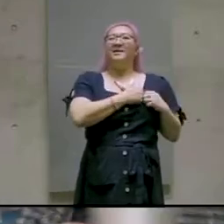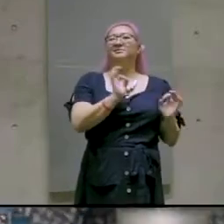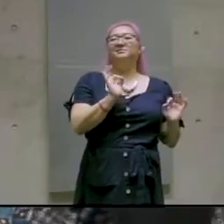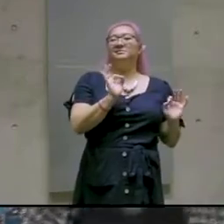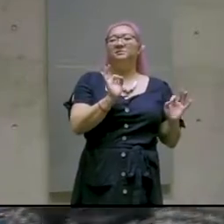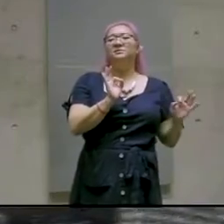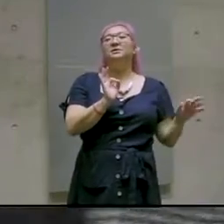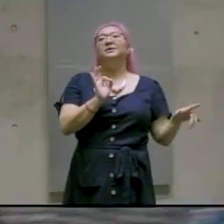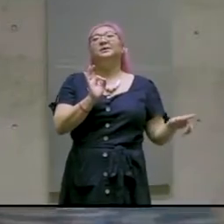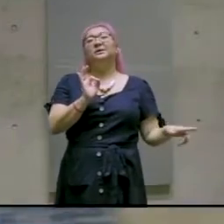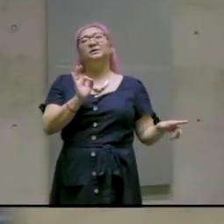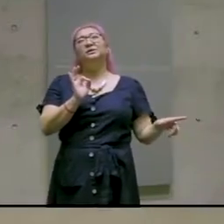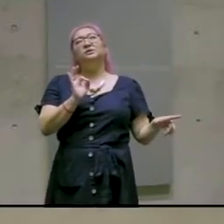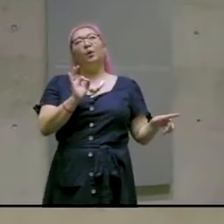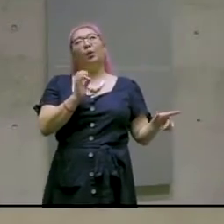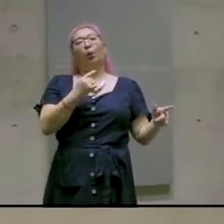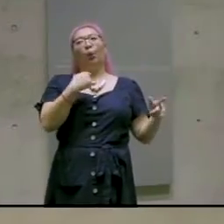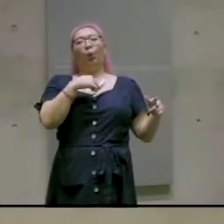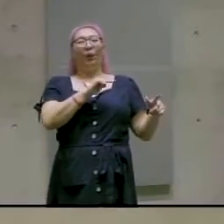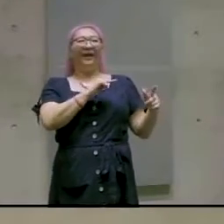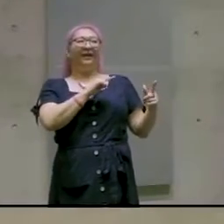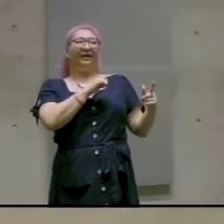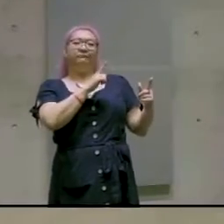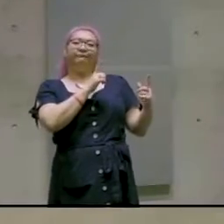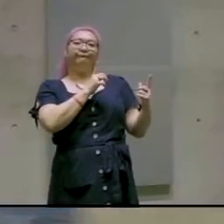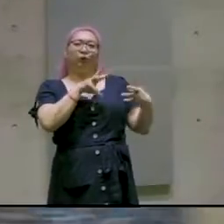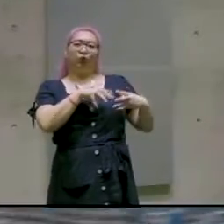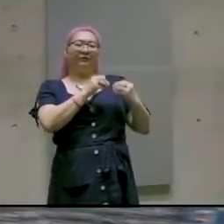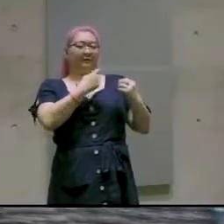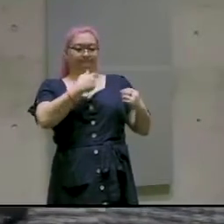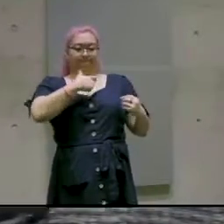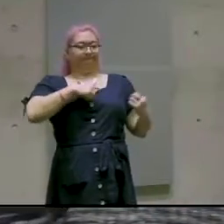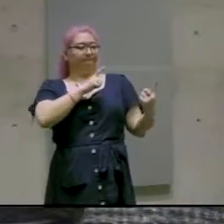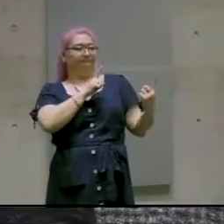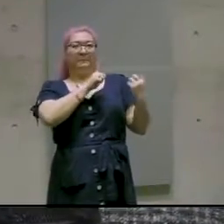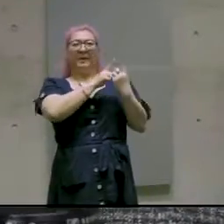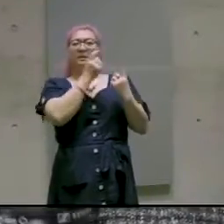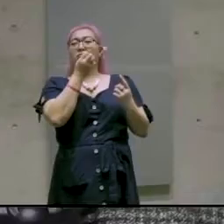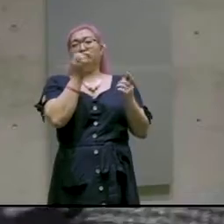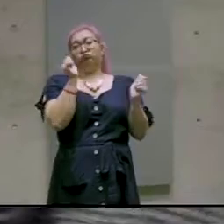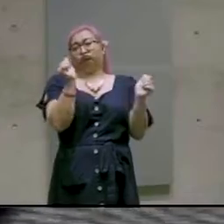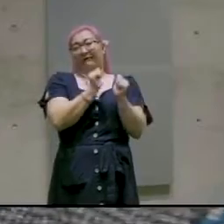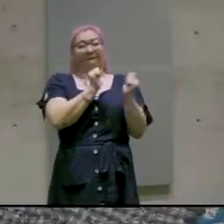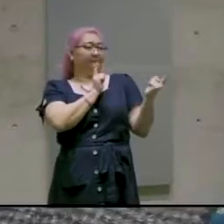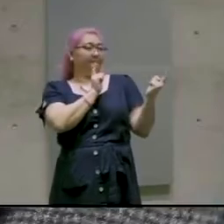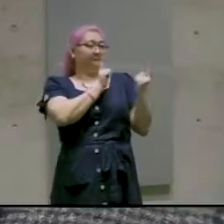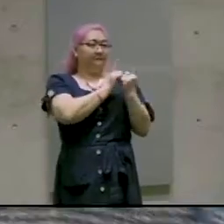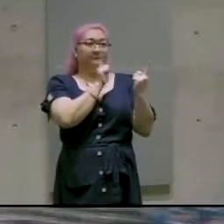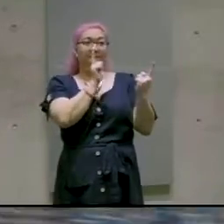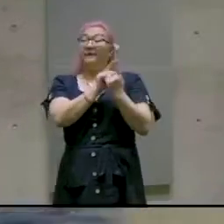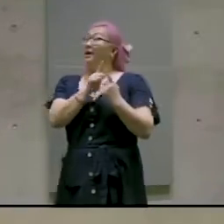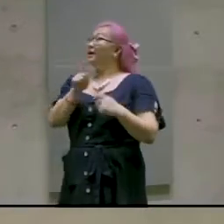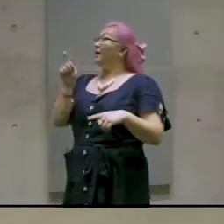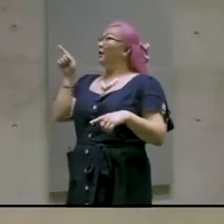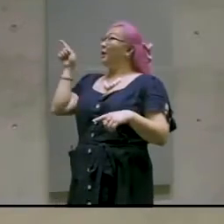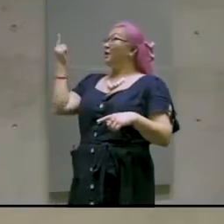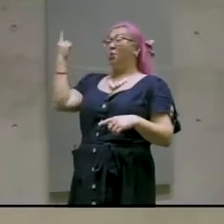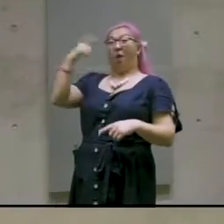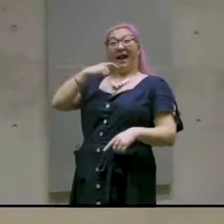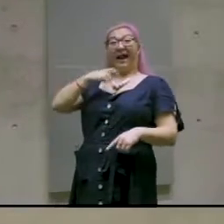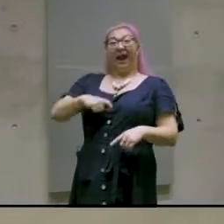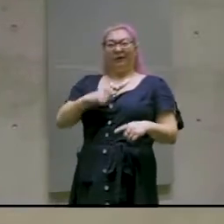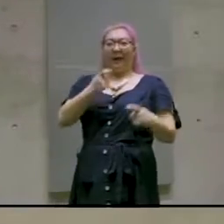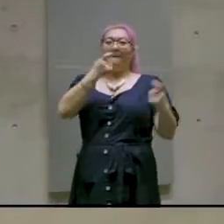kind of characterize them a little bit, allow kind of the player to express things about their player character in doing so. We made this guy romanceable